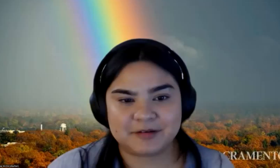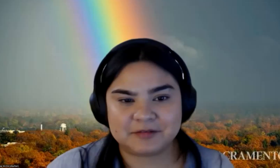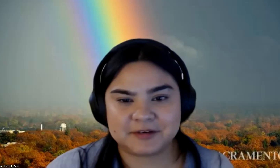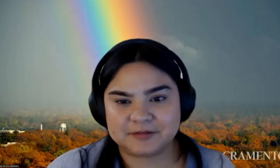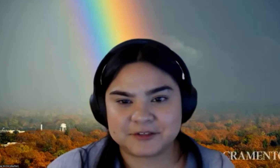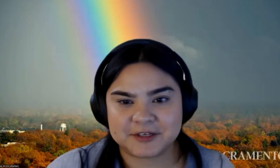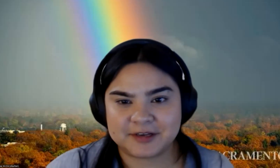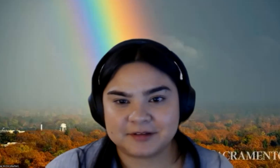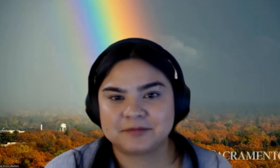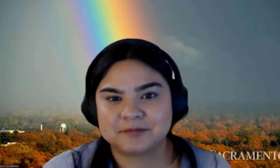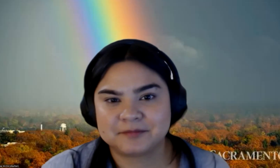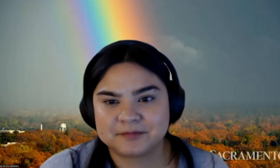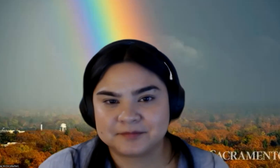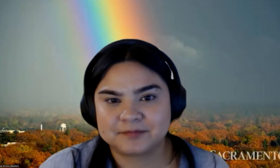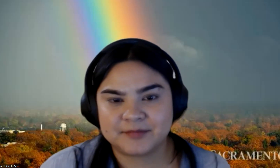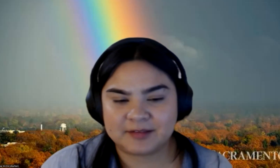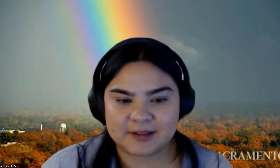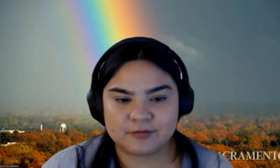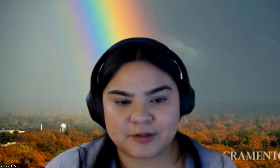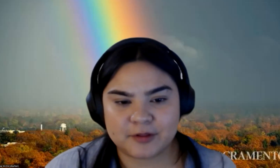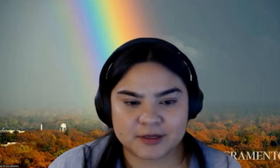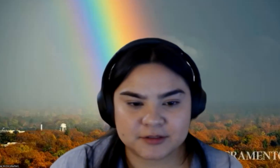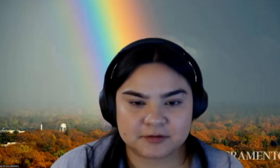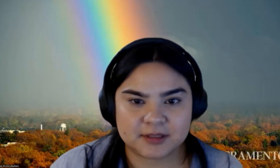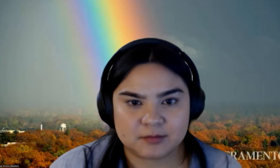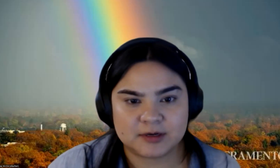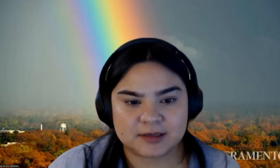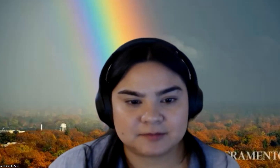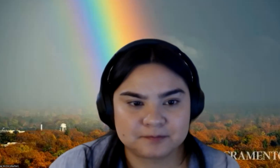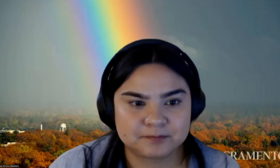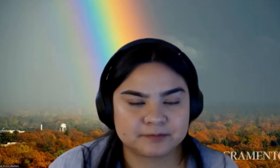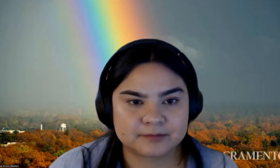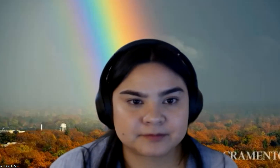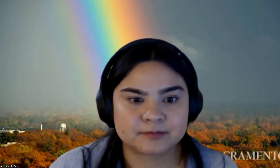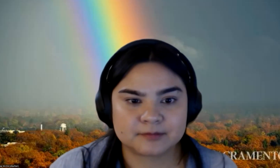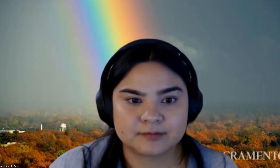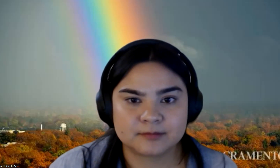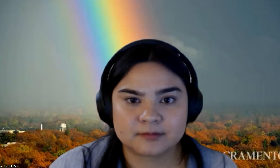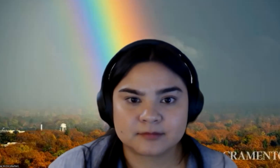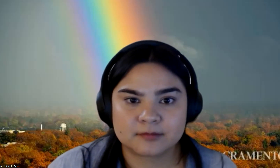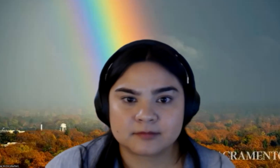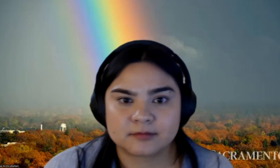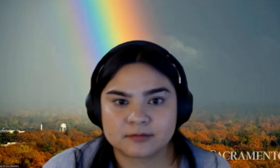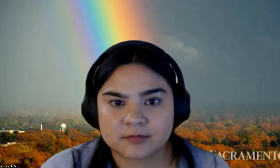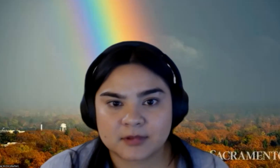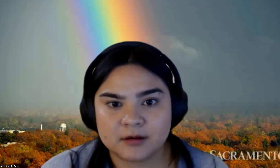Thank you, Everett, for sharing. And thank you for all the work you do in the community.